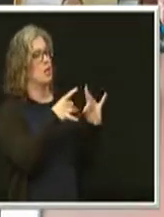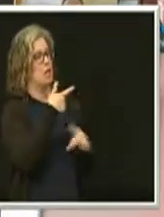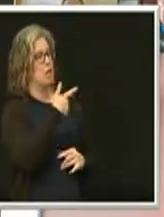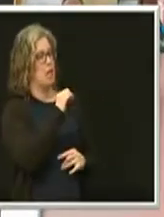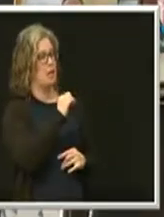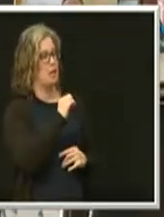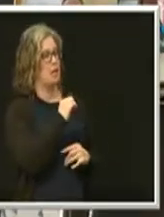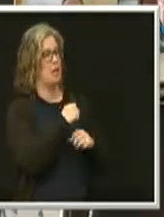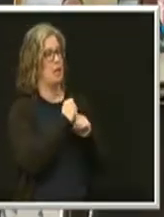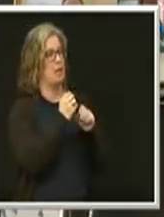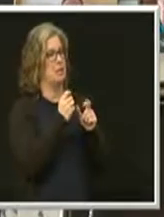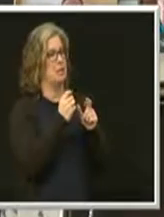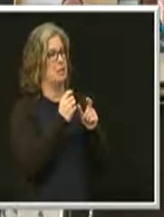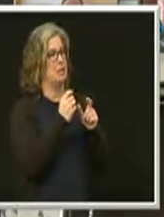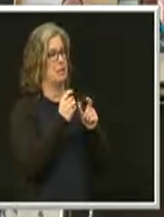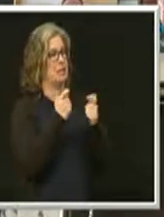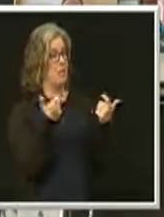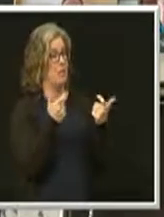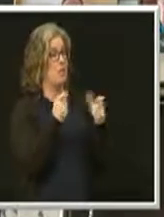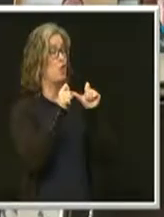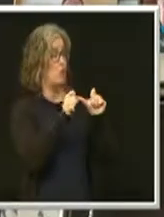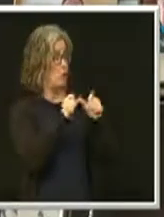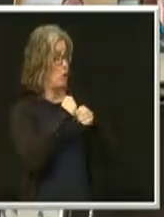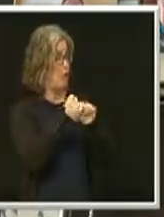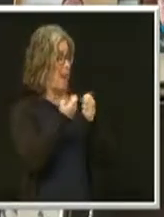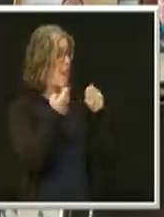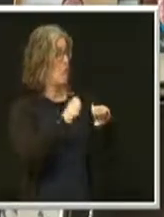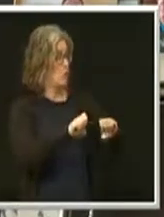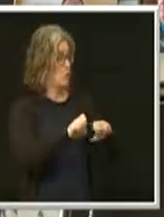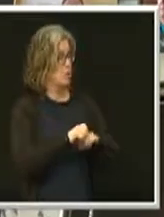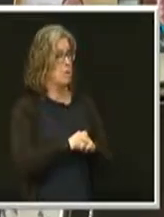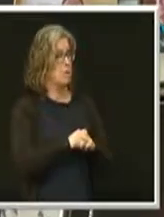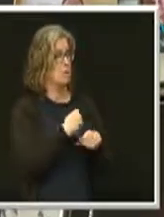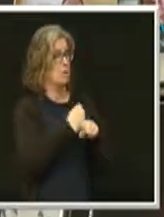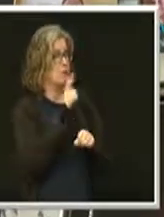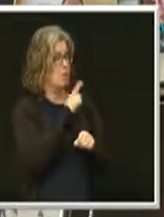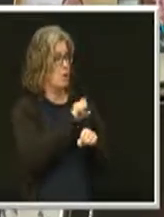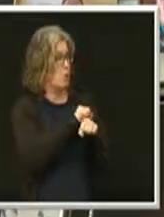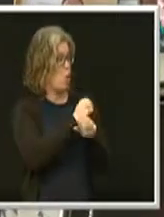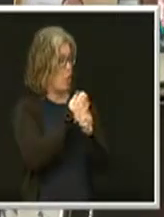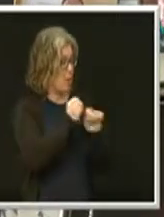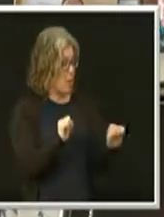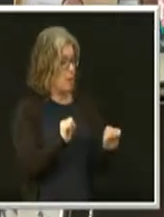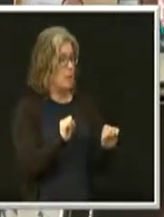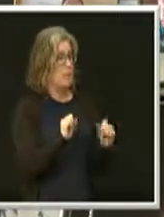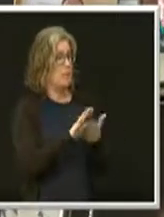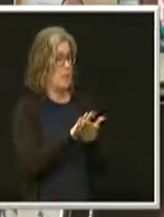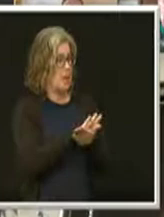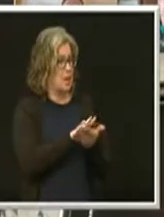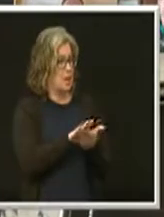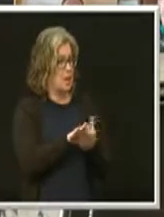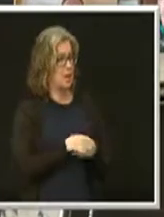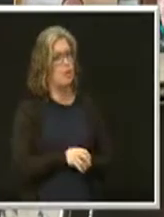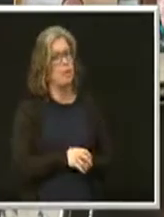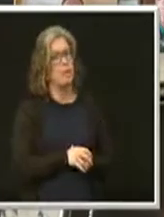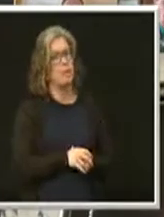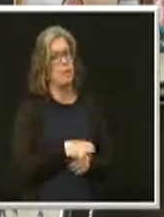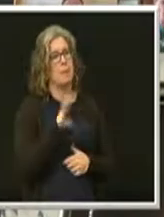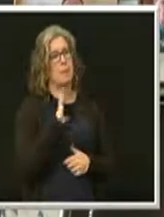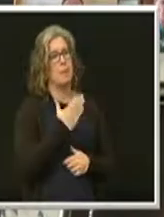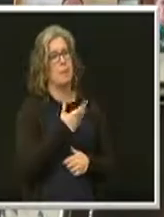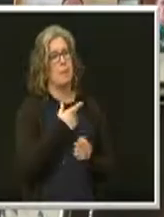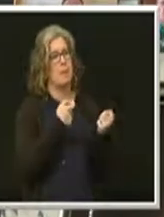GE has made significant and they're continuing to make efforts to ensure employee safety and sanitation. So